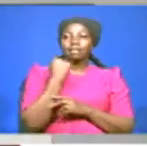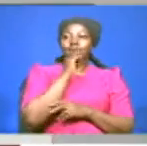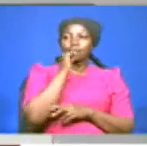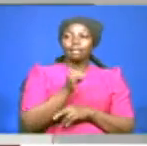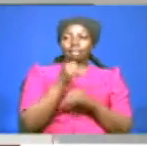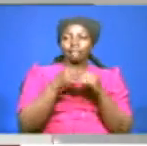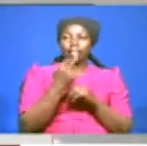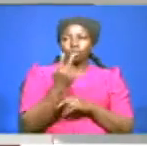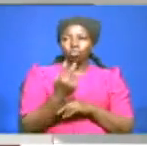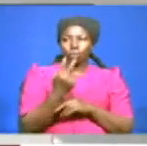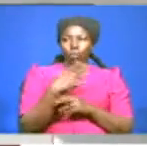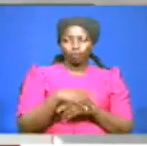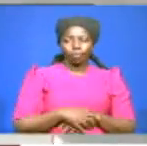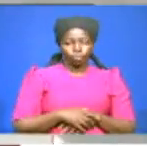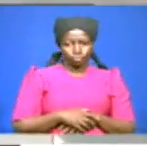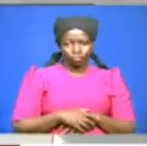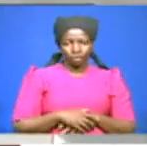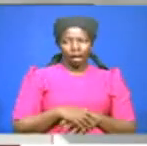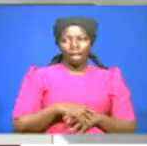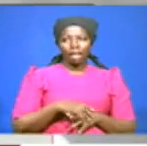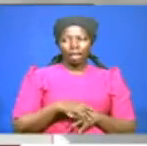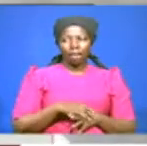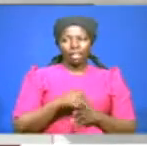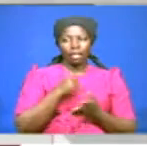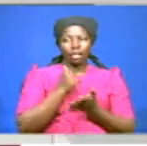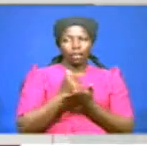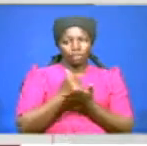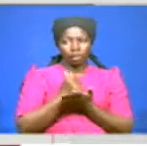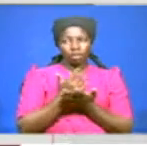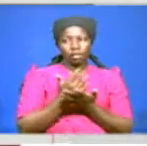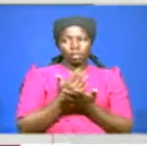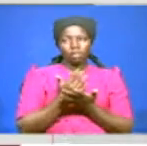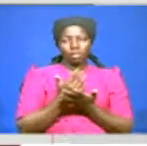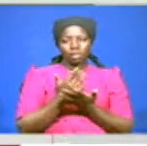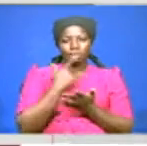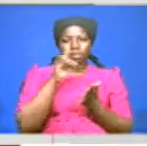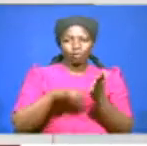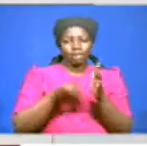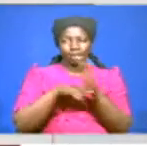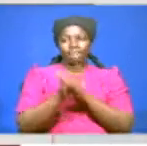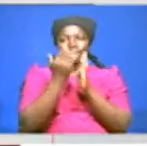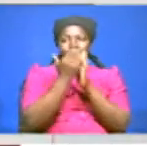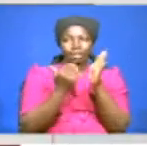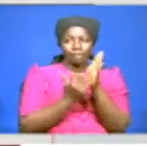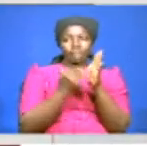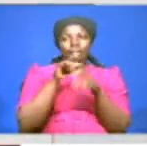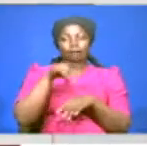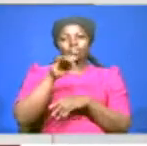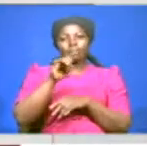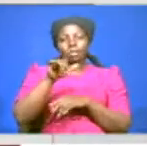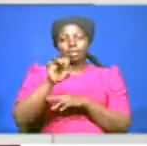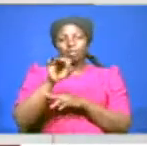President Jair Bolsonaro, who leaves office on Sunday after 4 years in power, said in a statement that Pele was a great citizen and